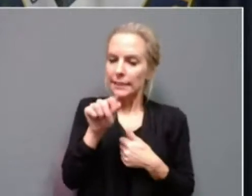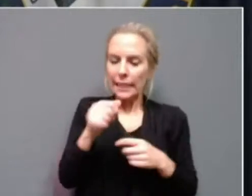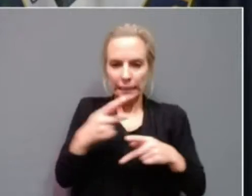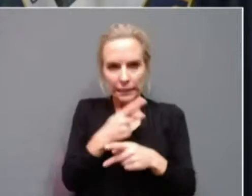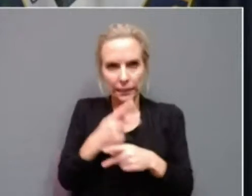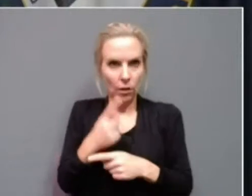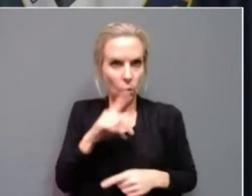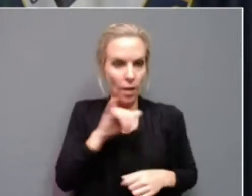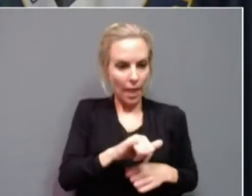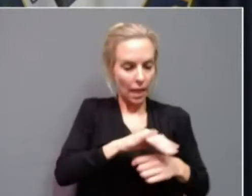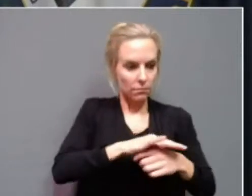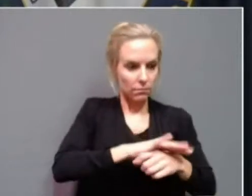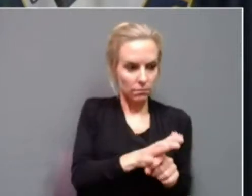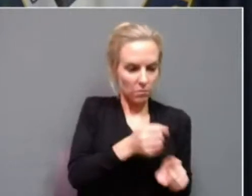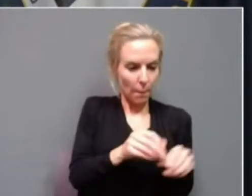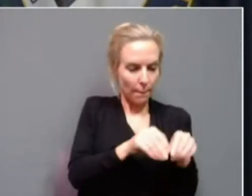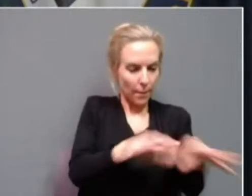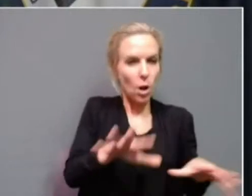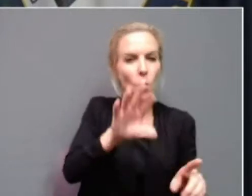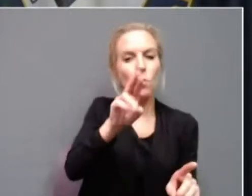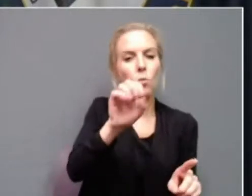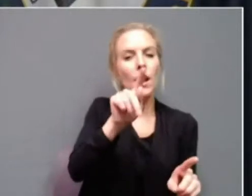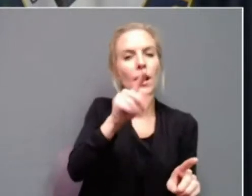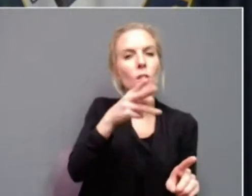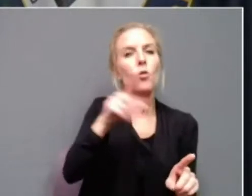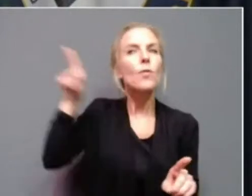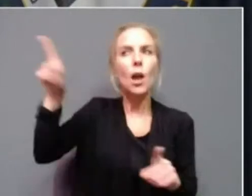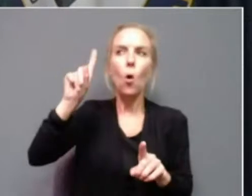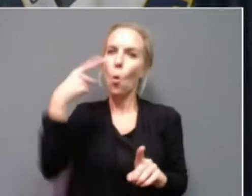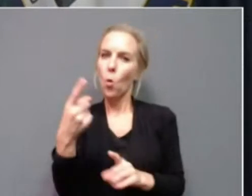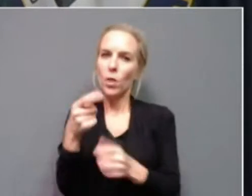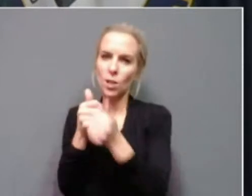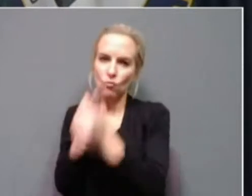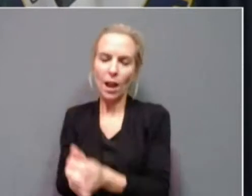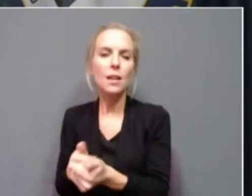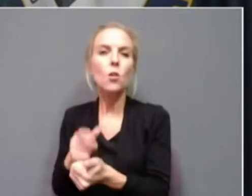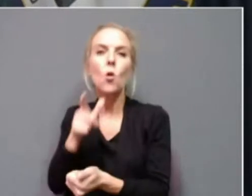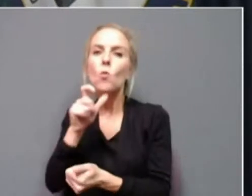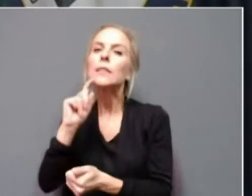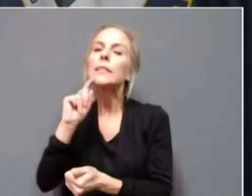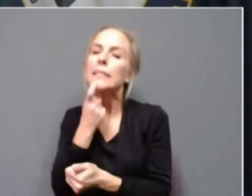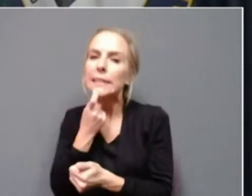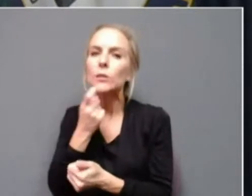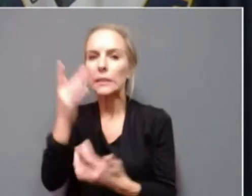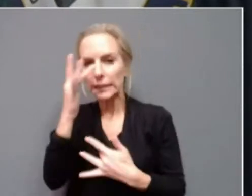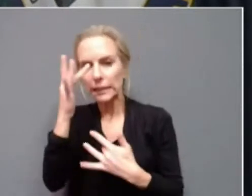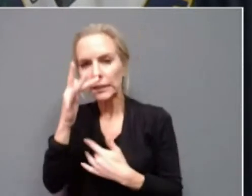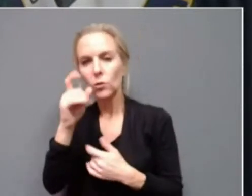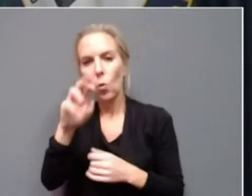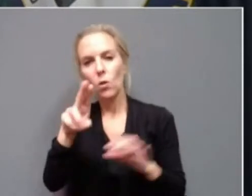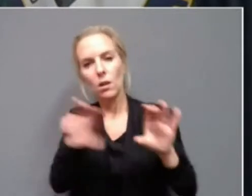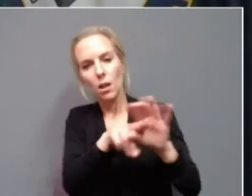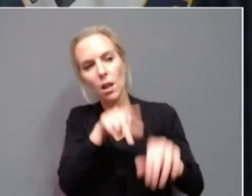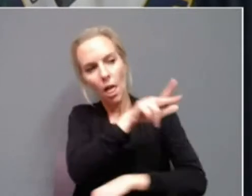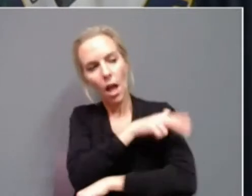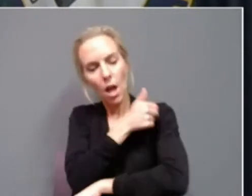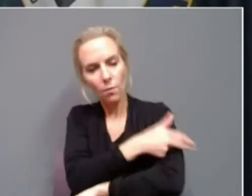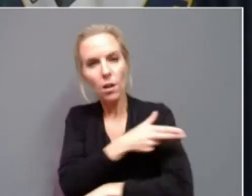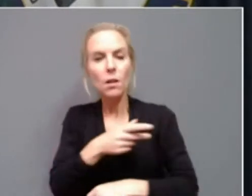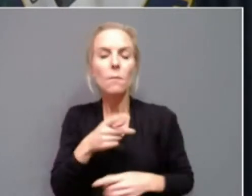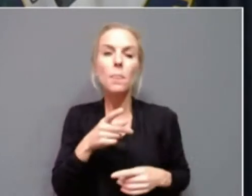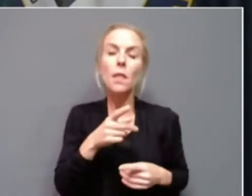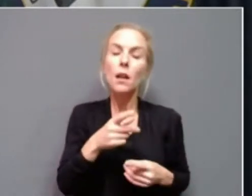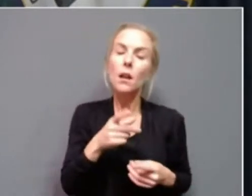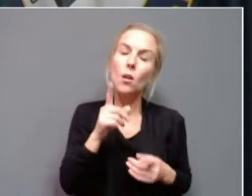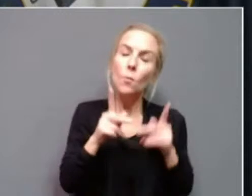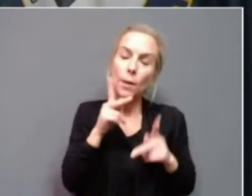all, the CDC is only tracking ones that lead to serious illness and hospitalization. So there are people